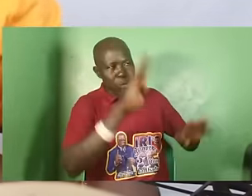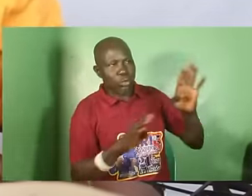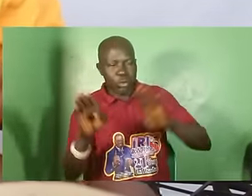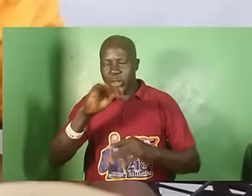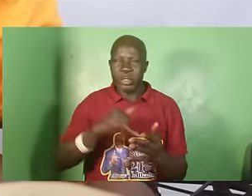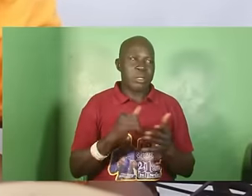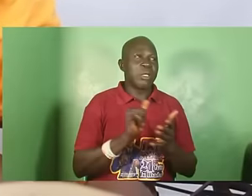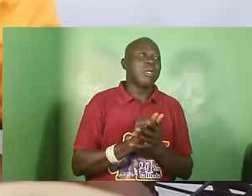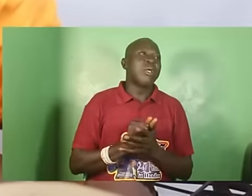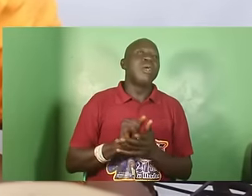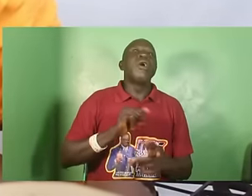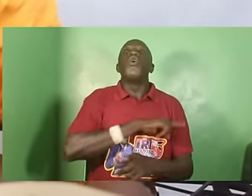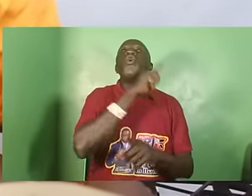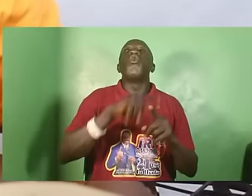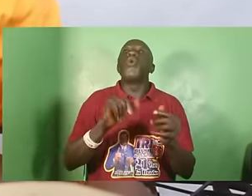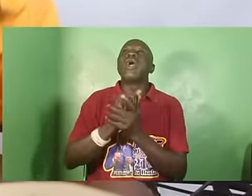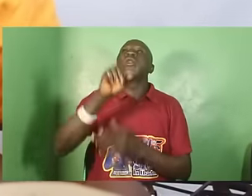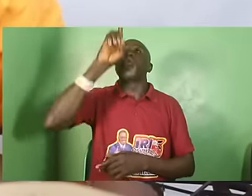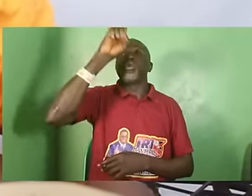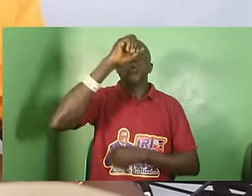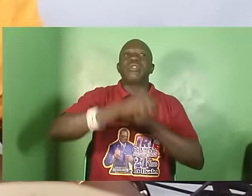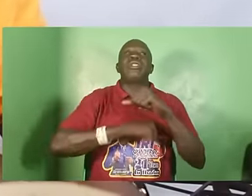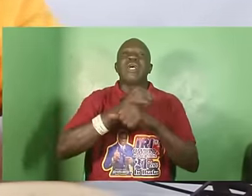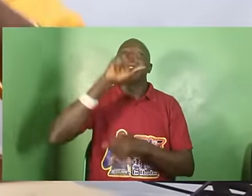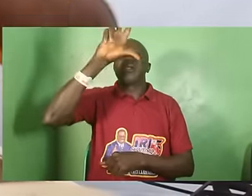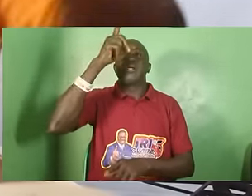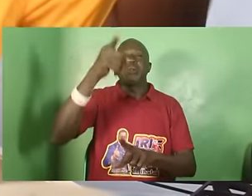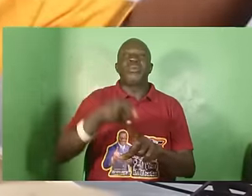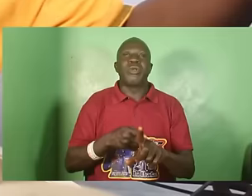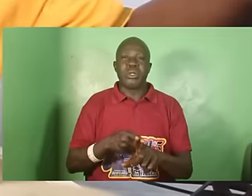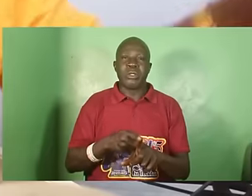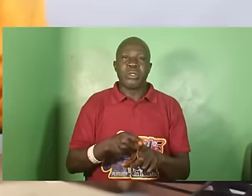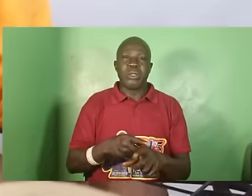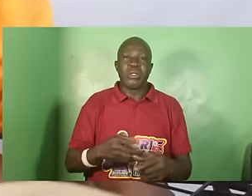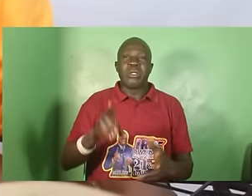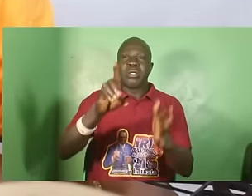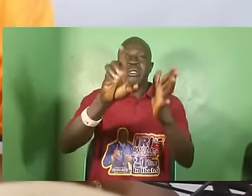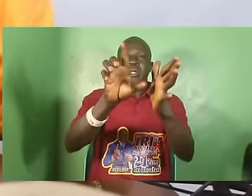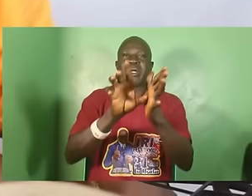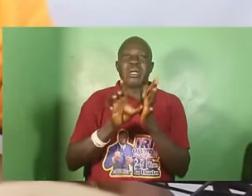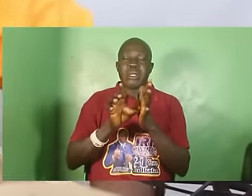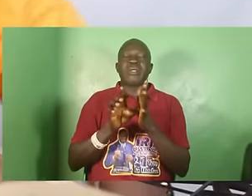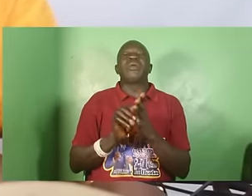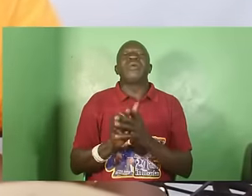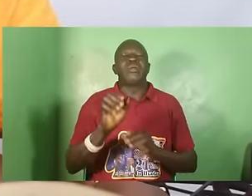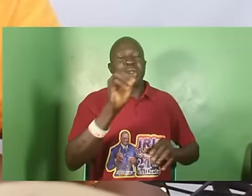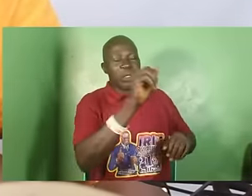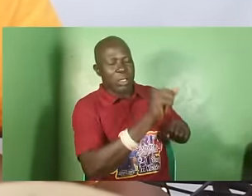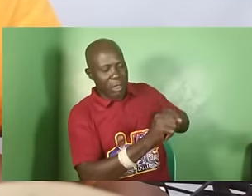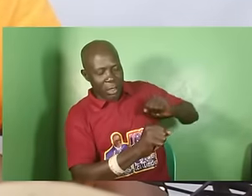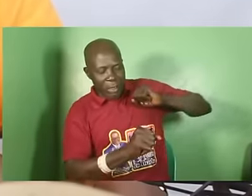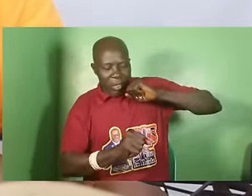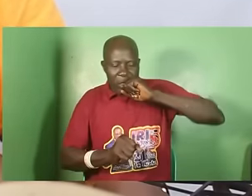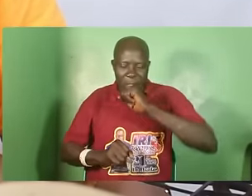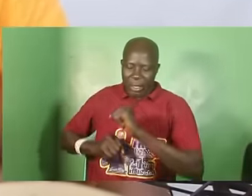was. But you have to look at us matter. When is a year and 3 months? We said it poor. Death has come up. For better than far. He was dragging